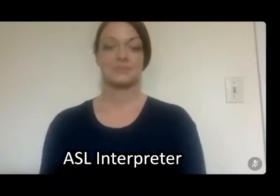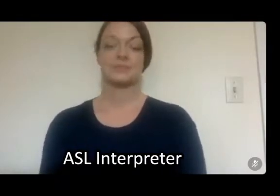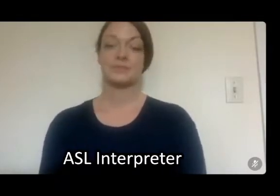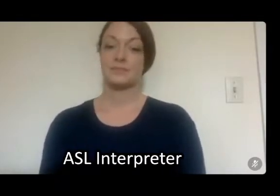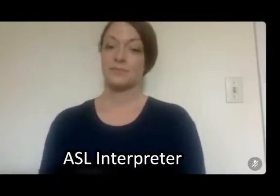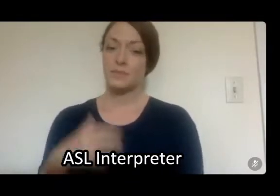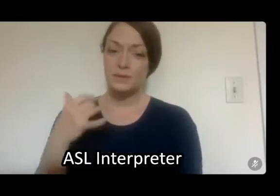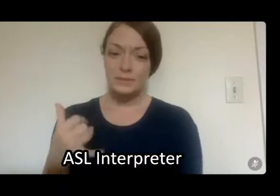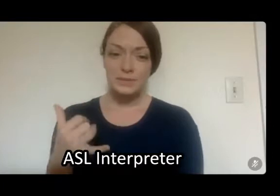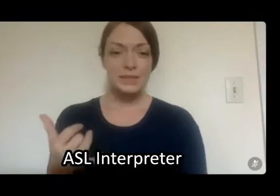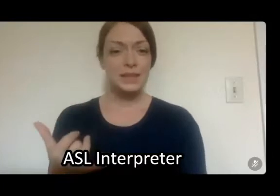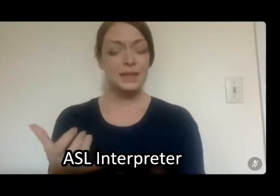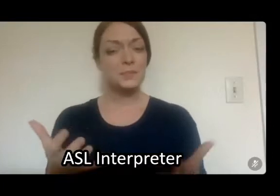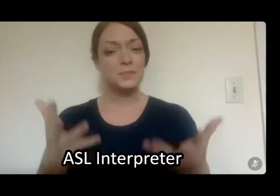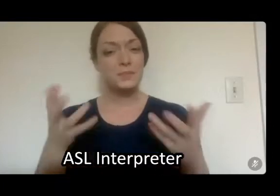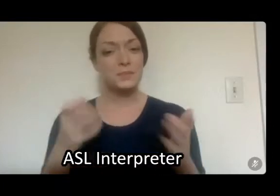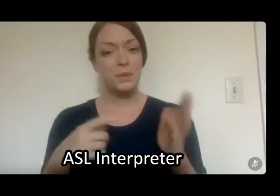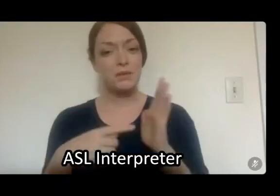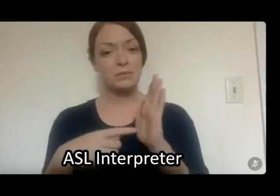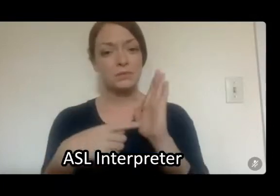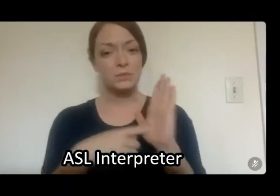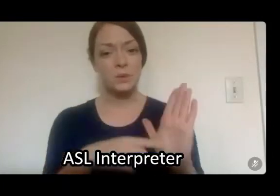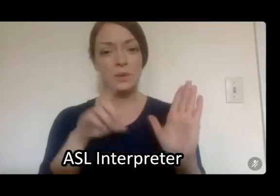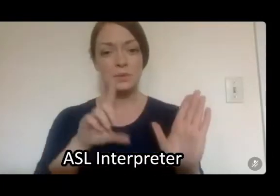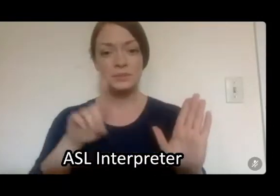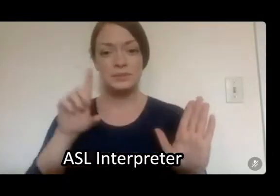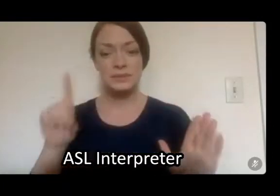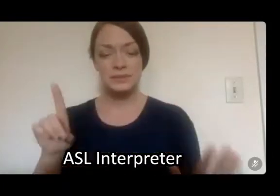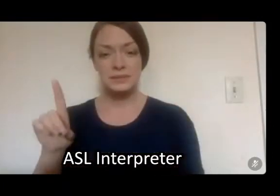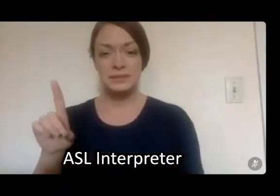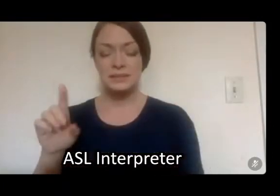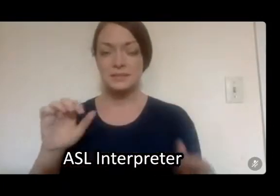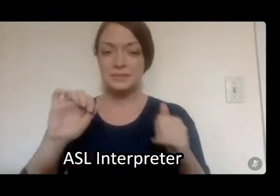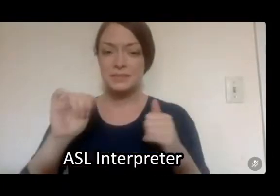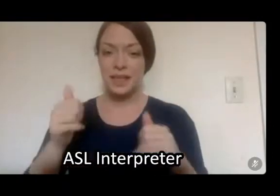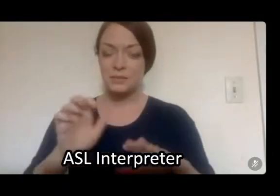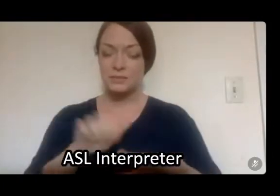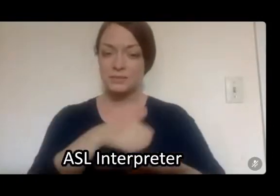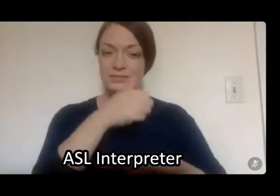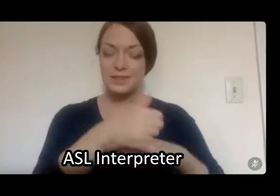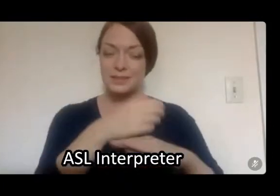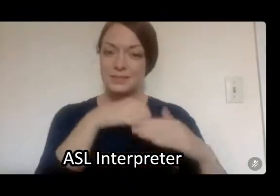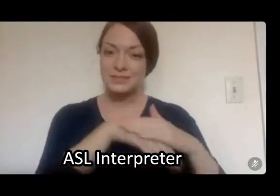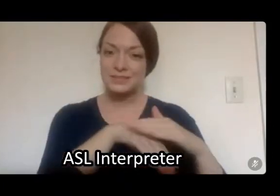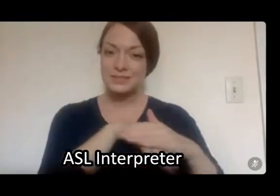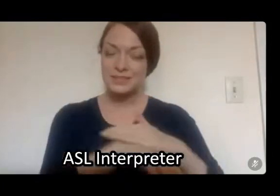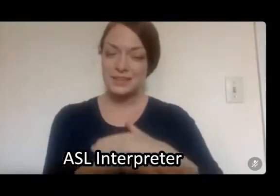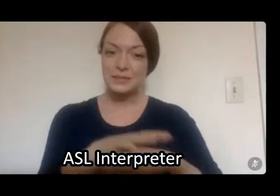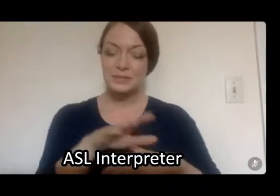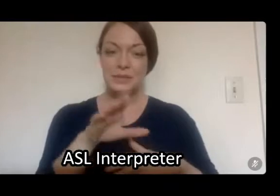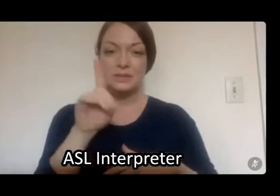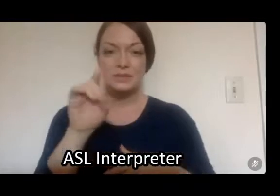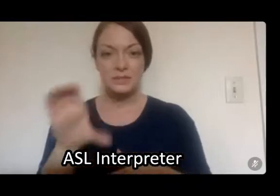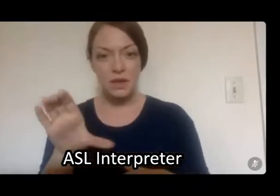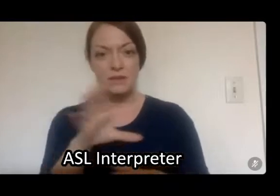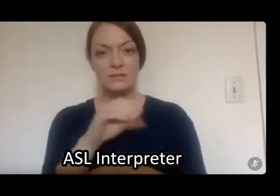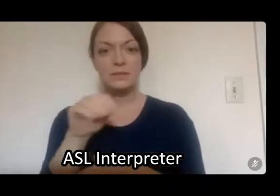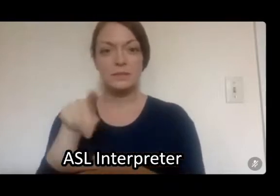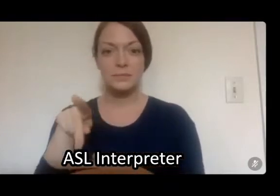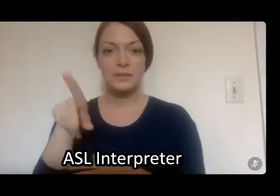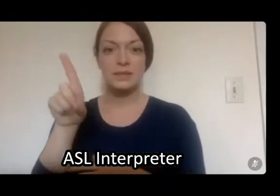make accessible documents, how to create accessible PDFs, how to work with